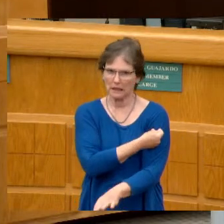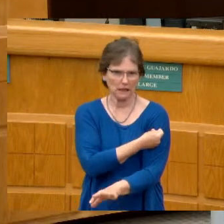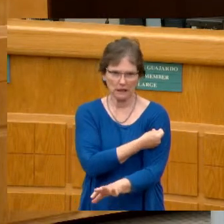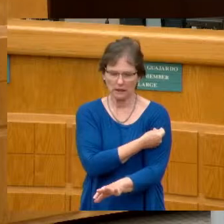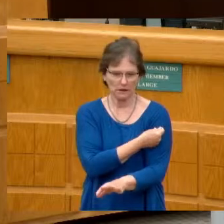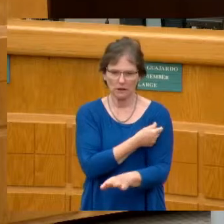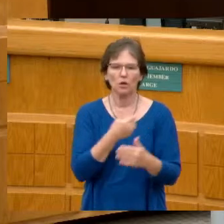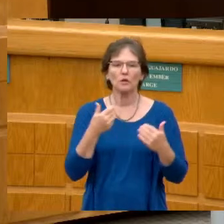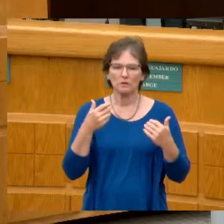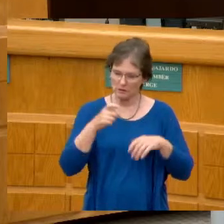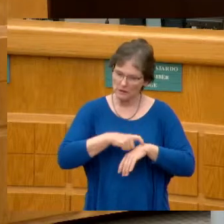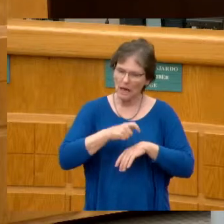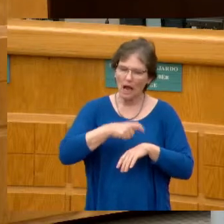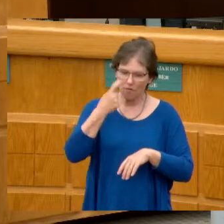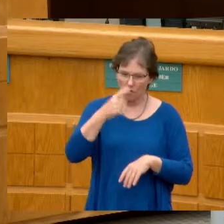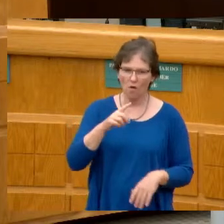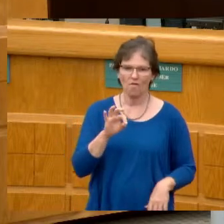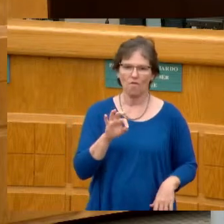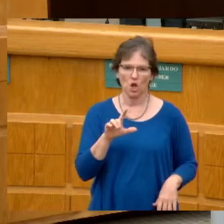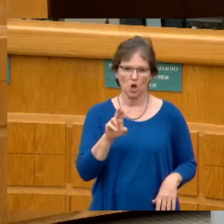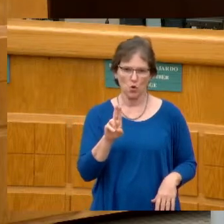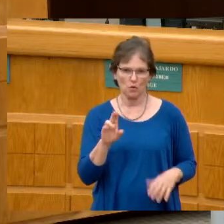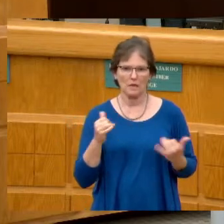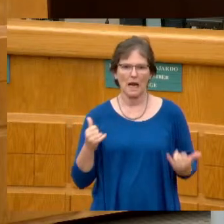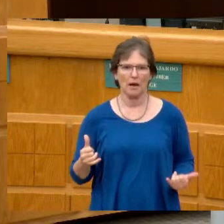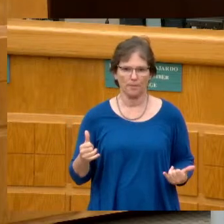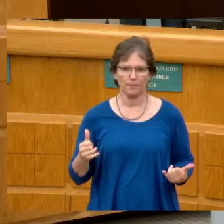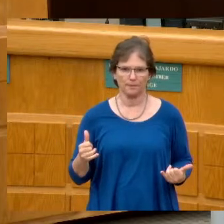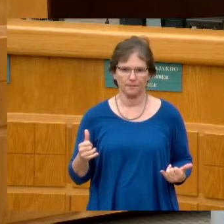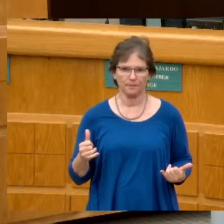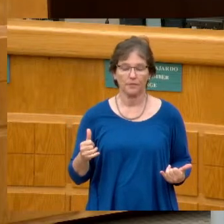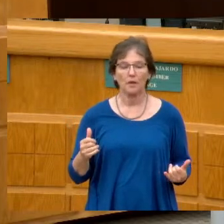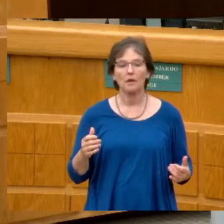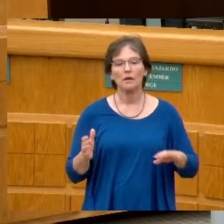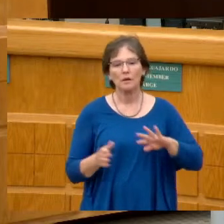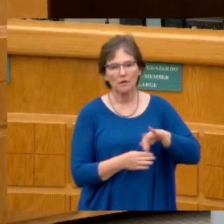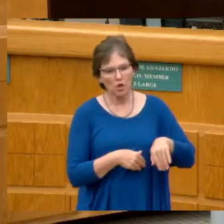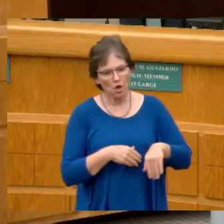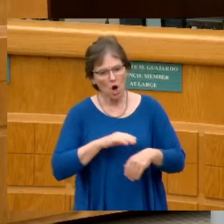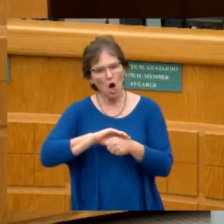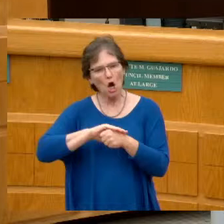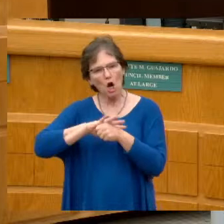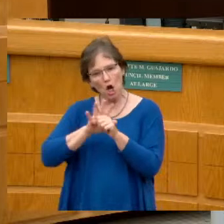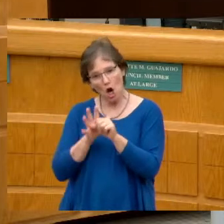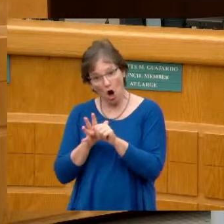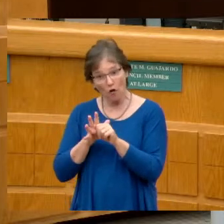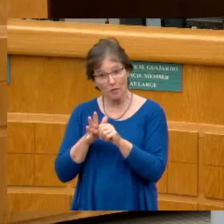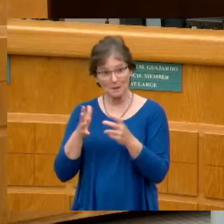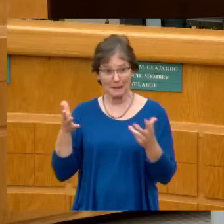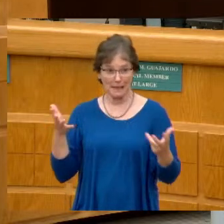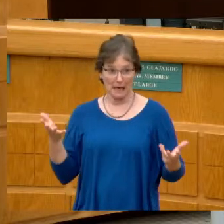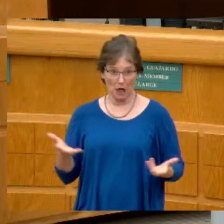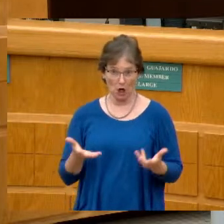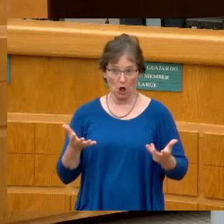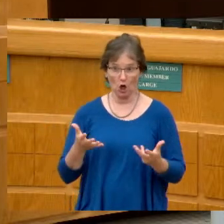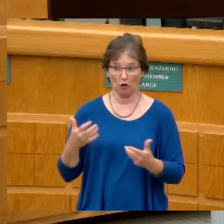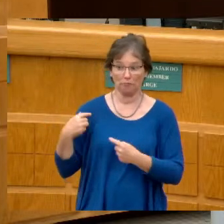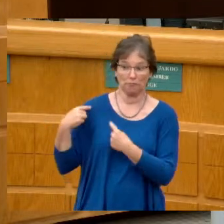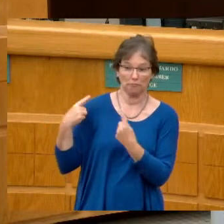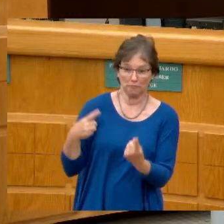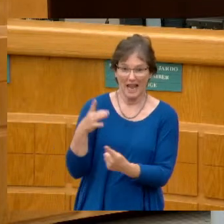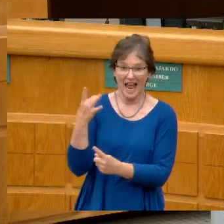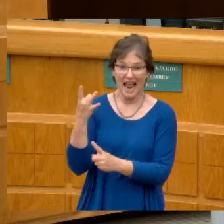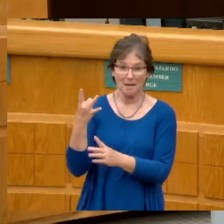CDC also recommends everyone 6 months of age or older get their flu vaccine to protect themselves,